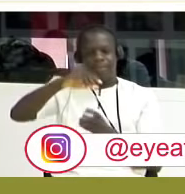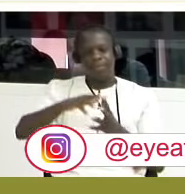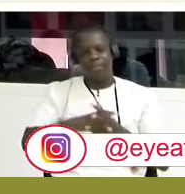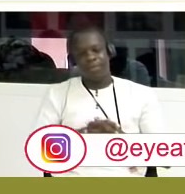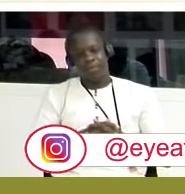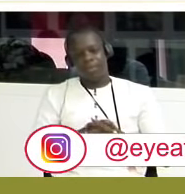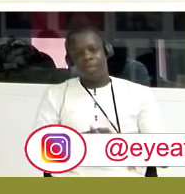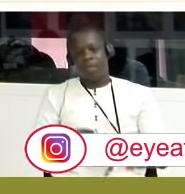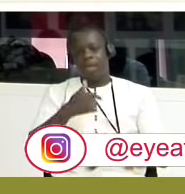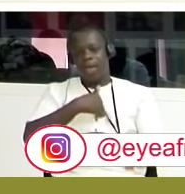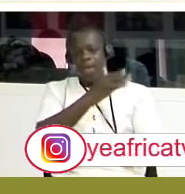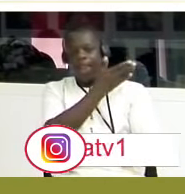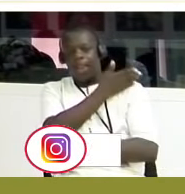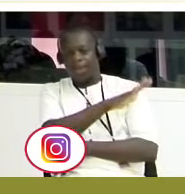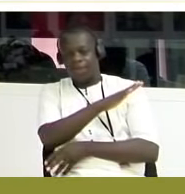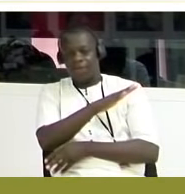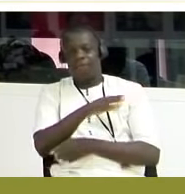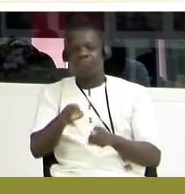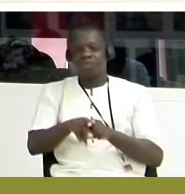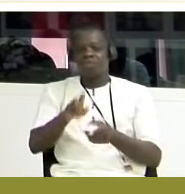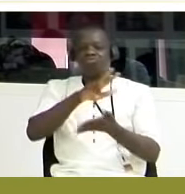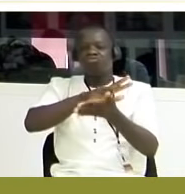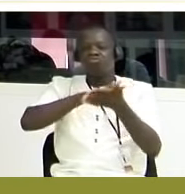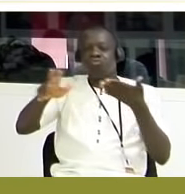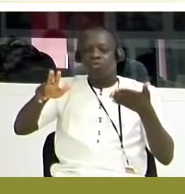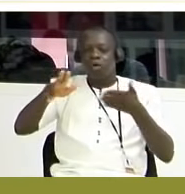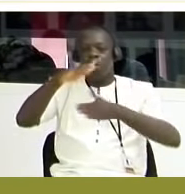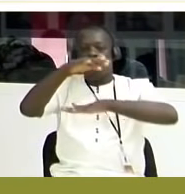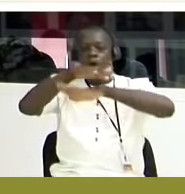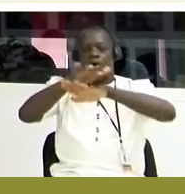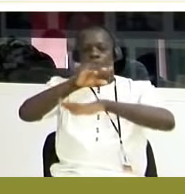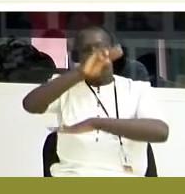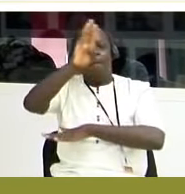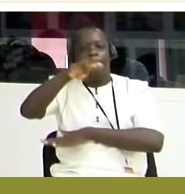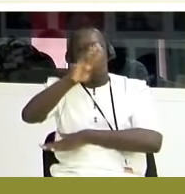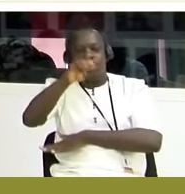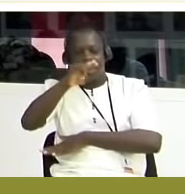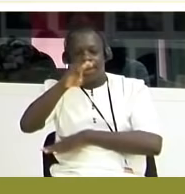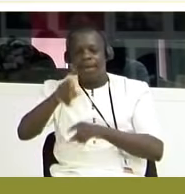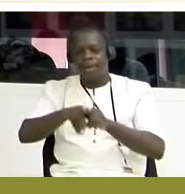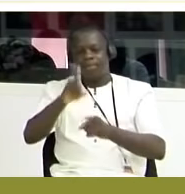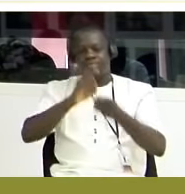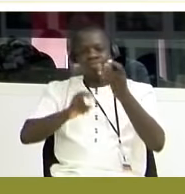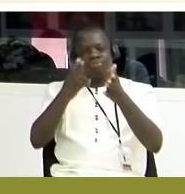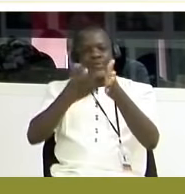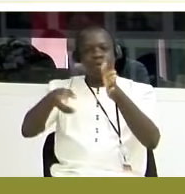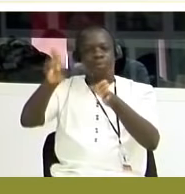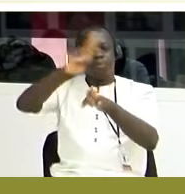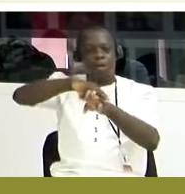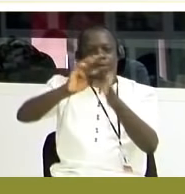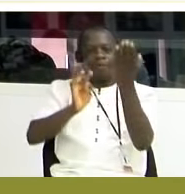I left the weekend, and on Monday I reported to Fajara barracks.